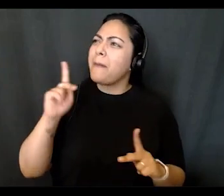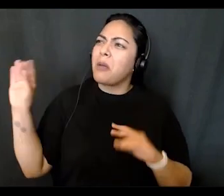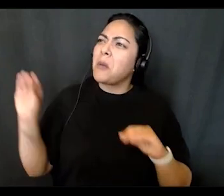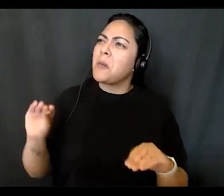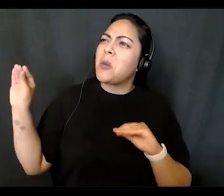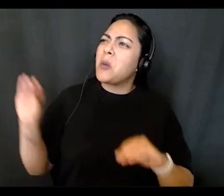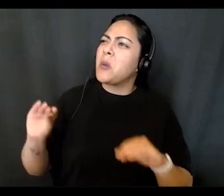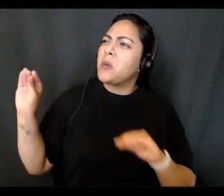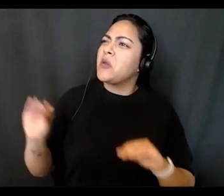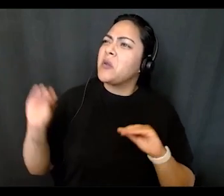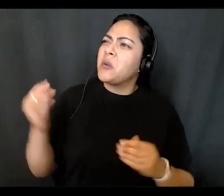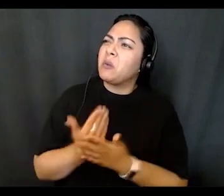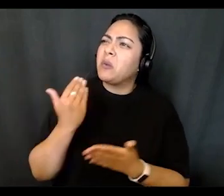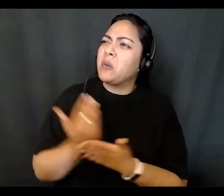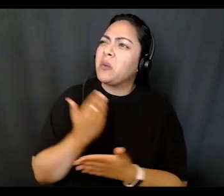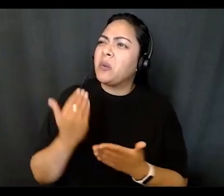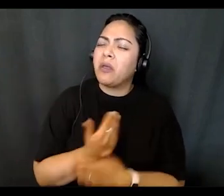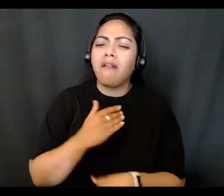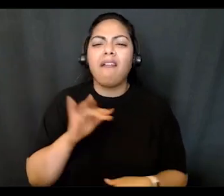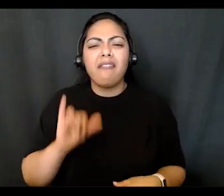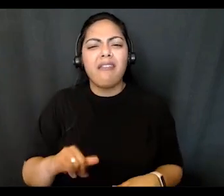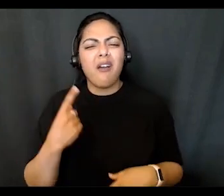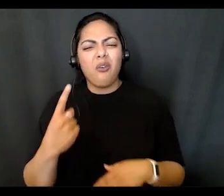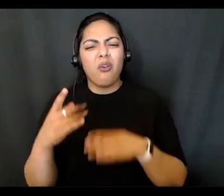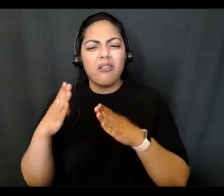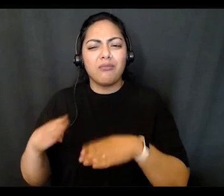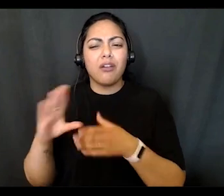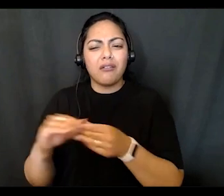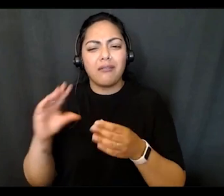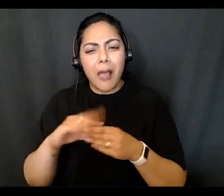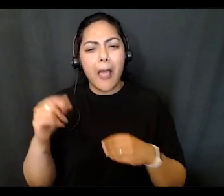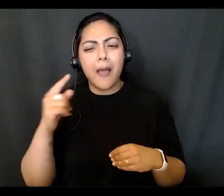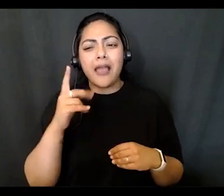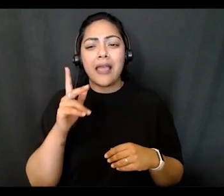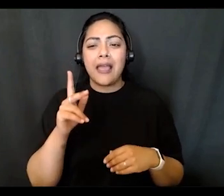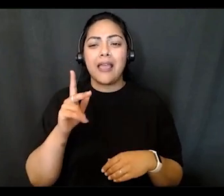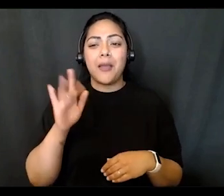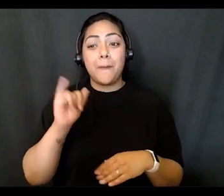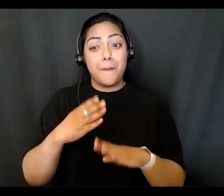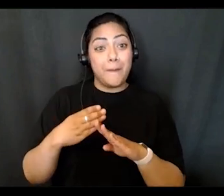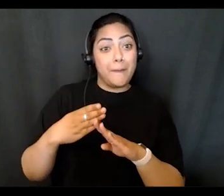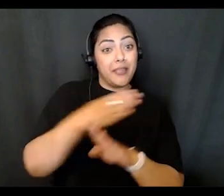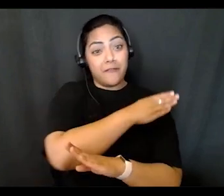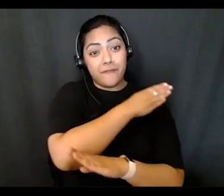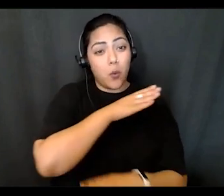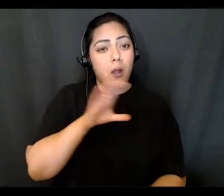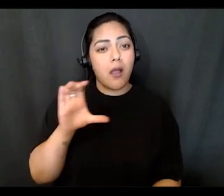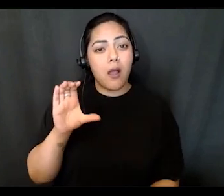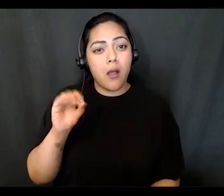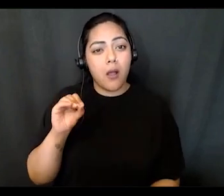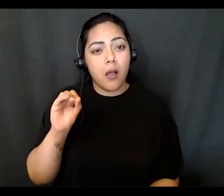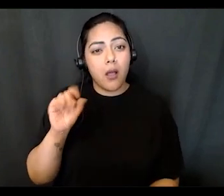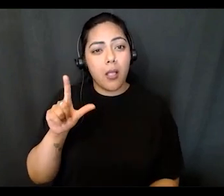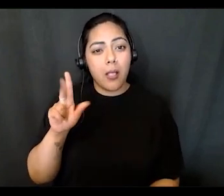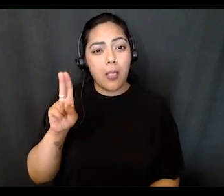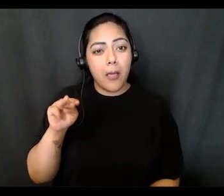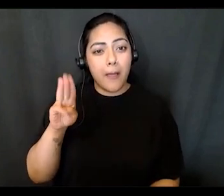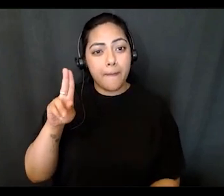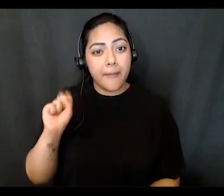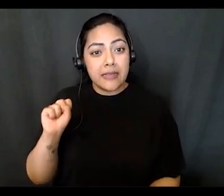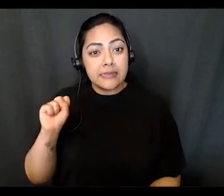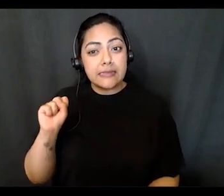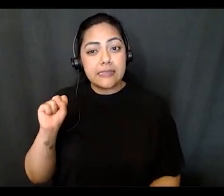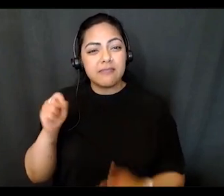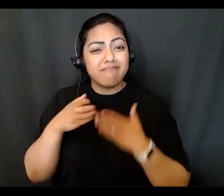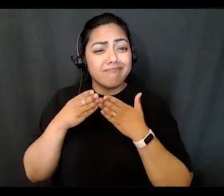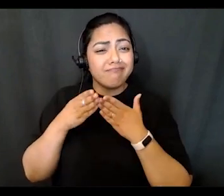There's actually a book he talks about, they came before Columbus, right? He talks about Black presence in the Americas prior to colonization, which I